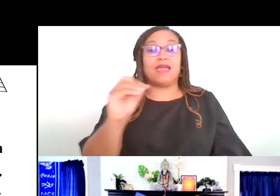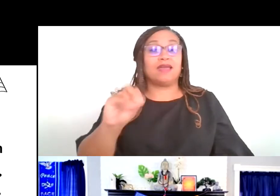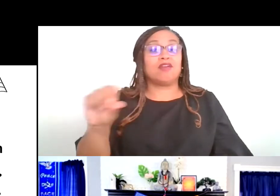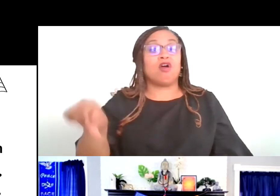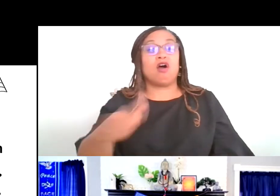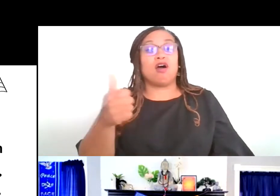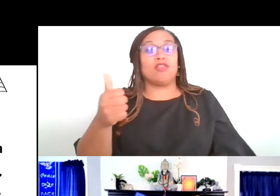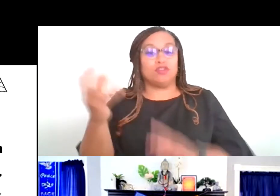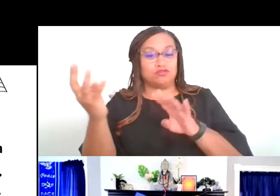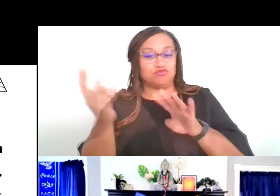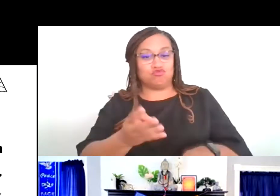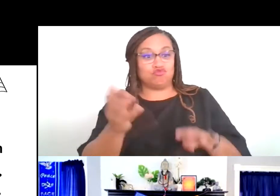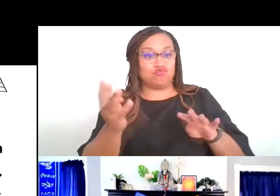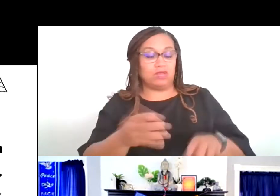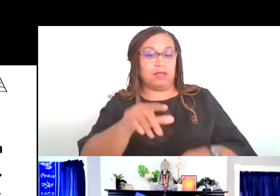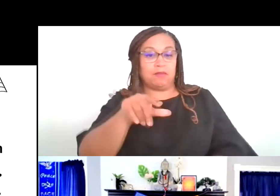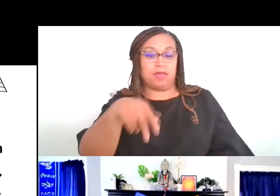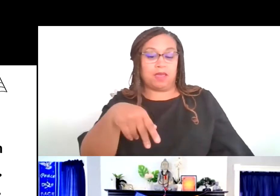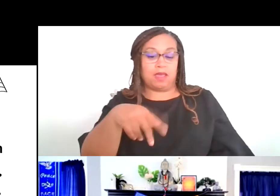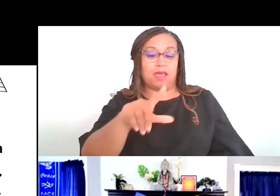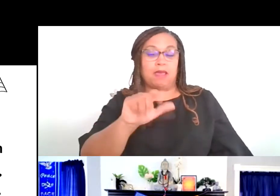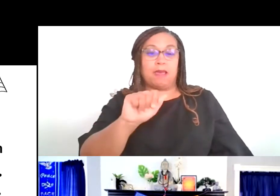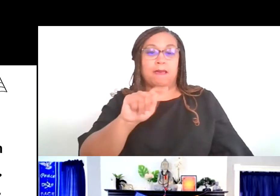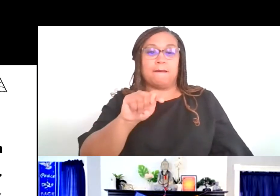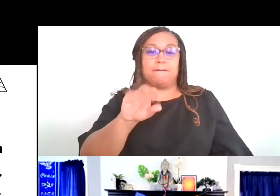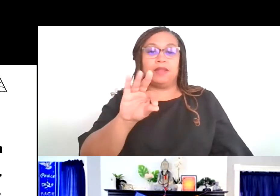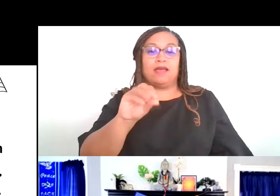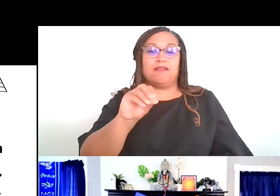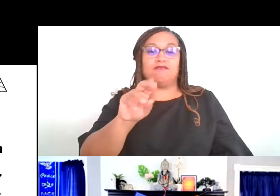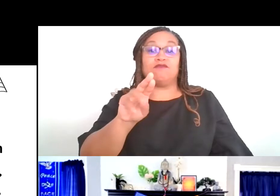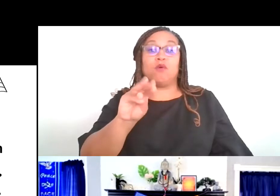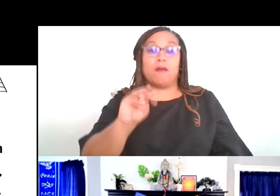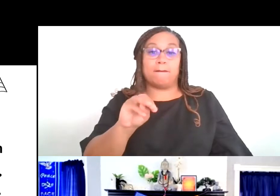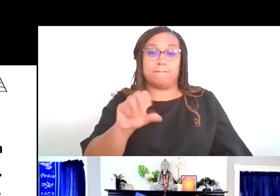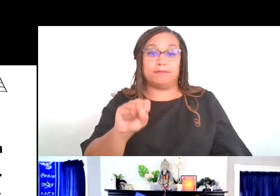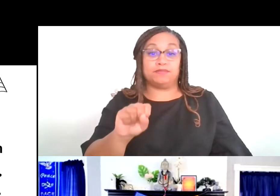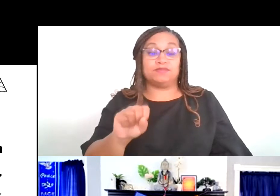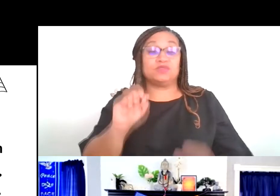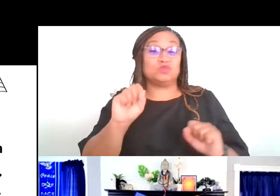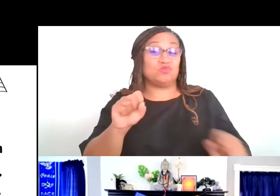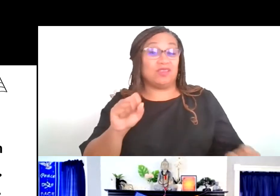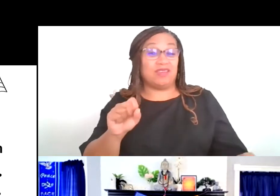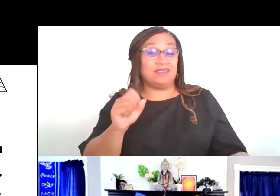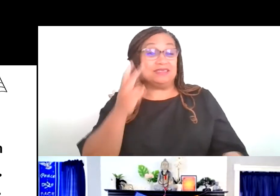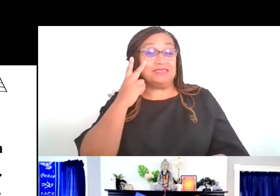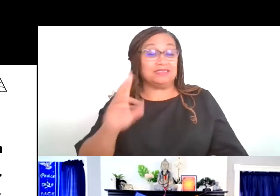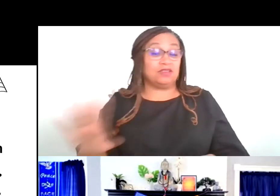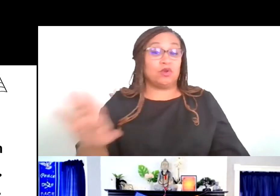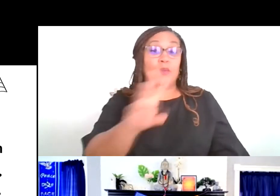Felicia Taylor, or you can connect to Felicia on her websites,